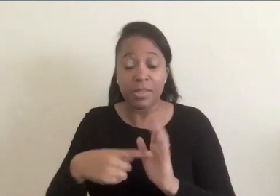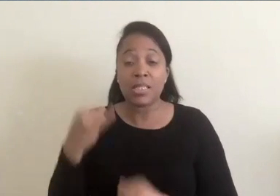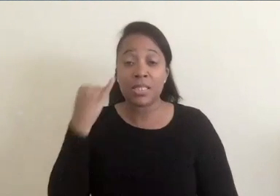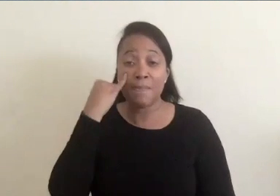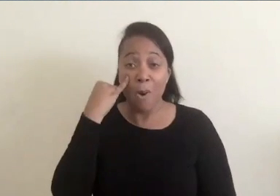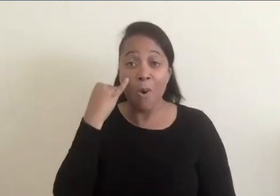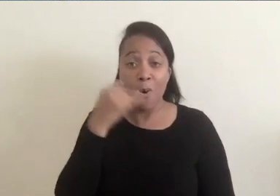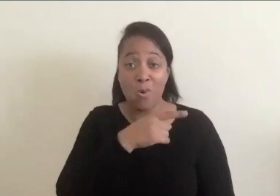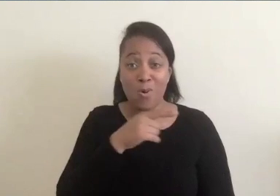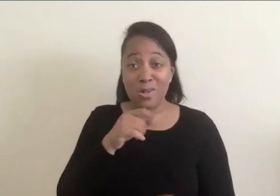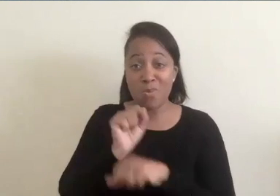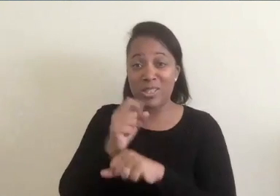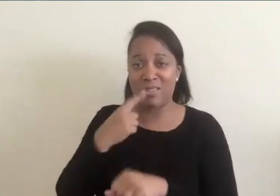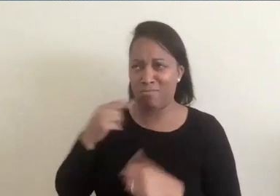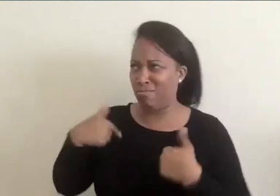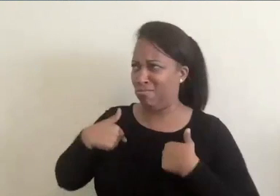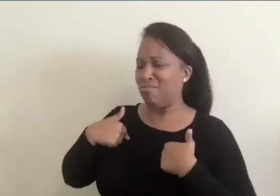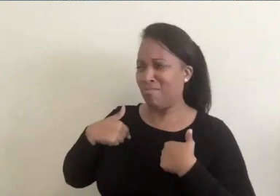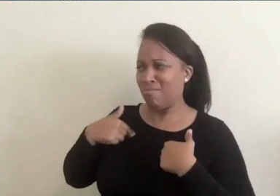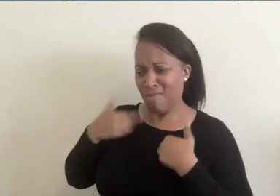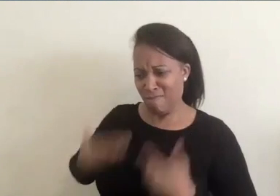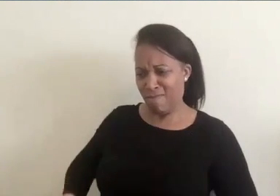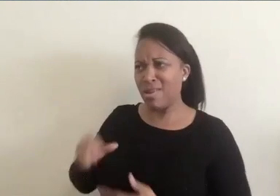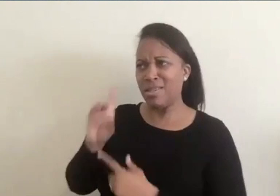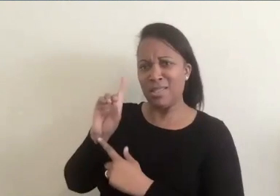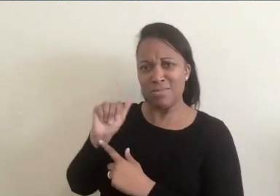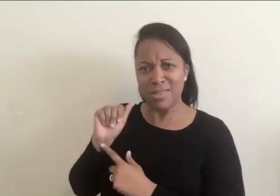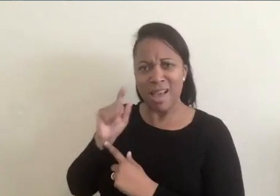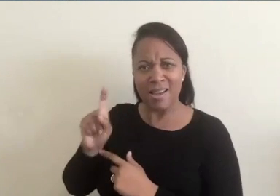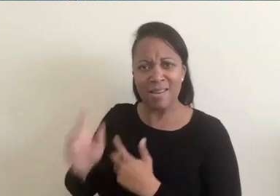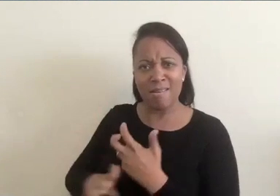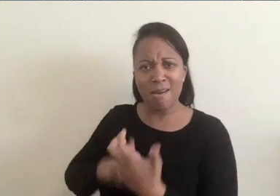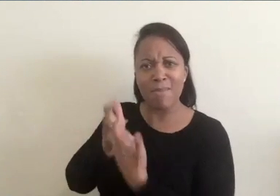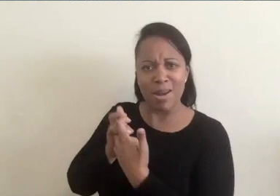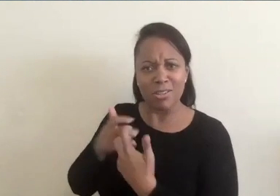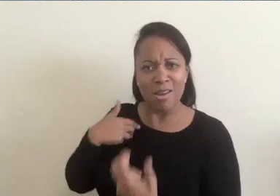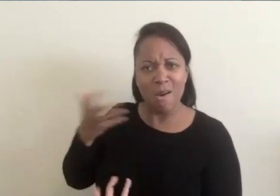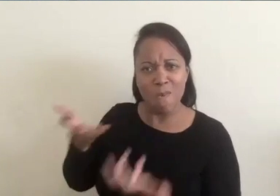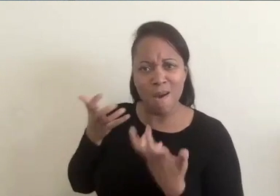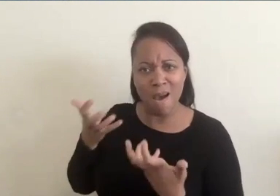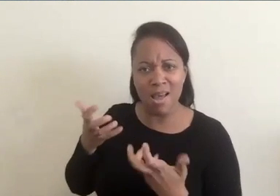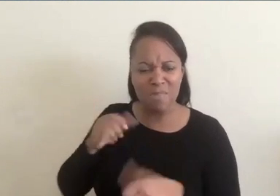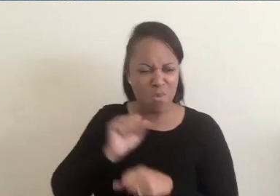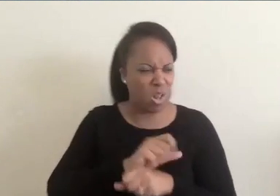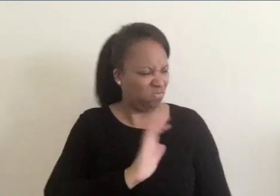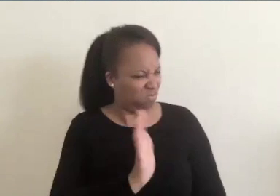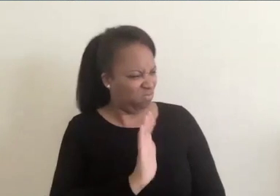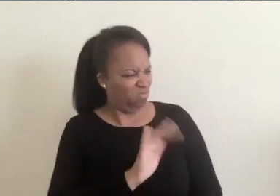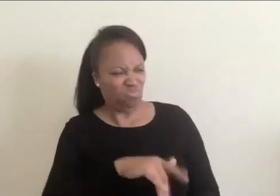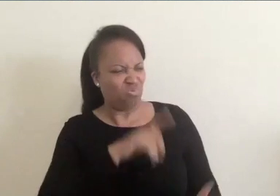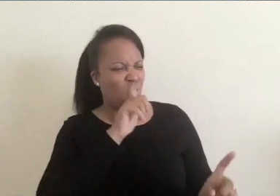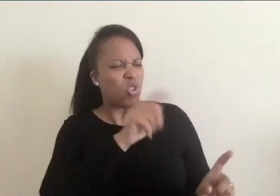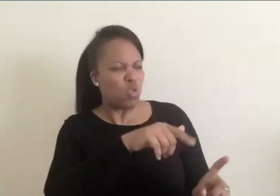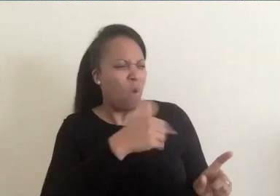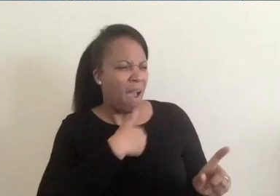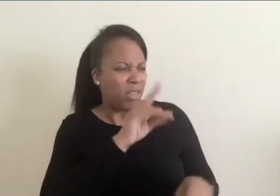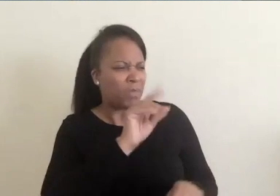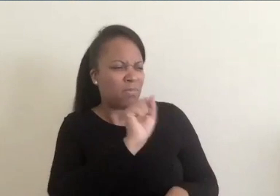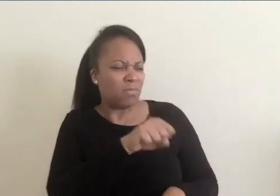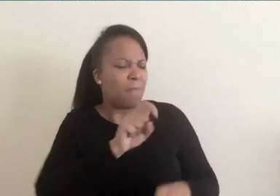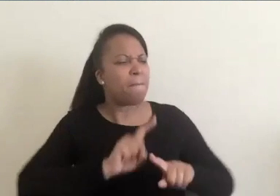well, I have a disability and I need an accommodation. And the employer says, well, no, you don't. I know you